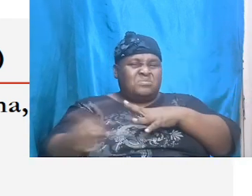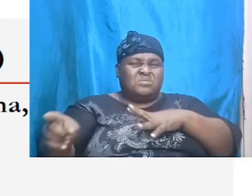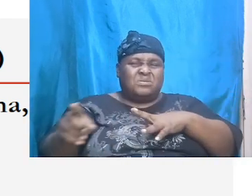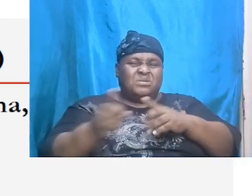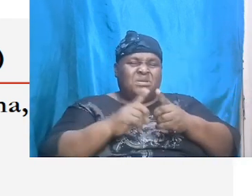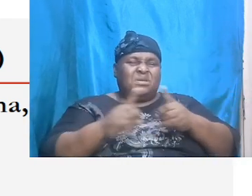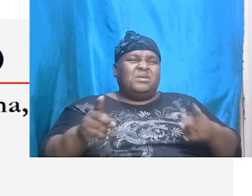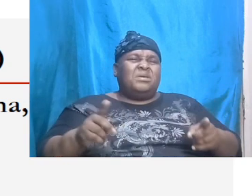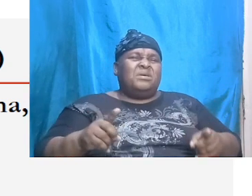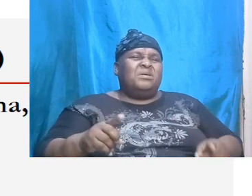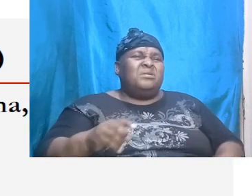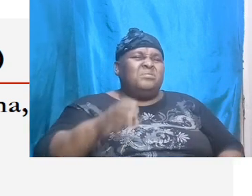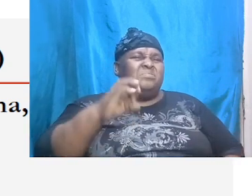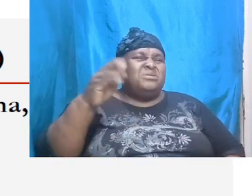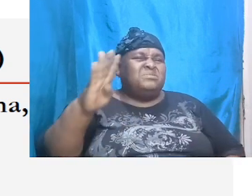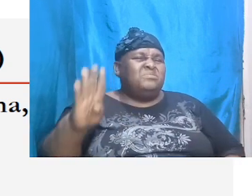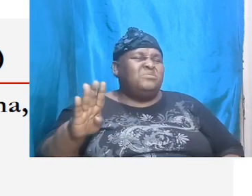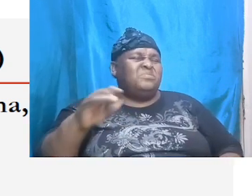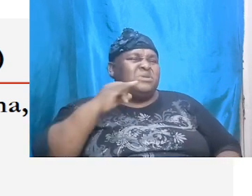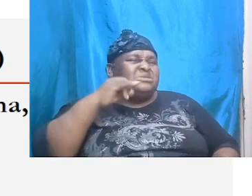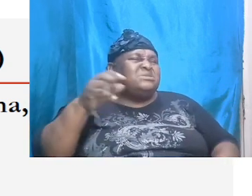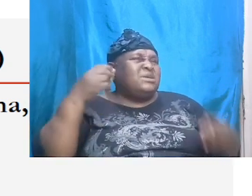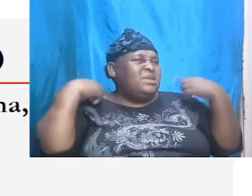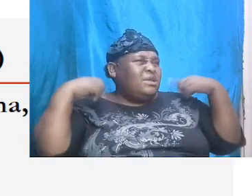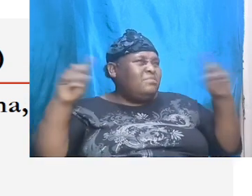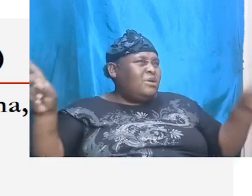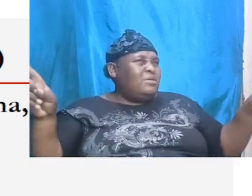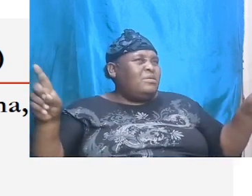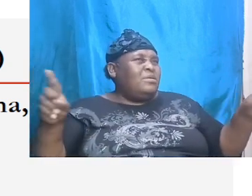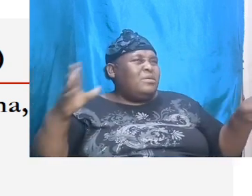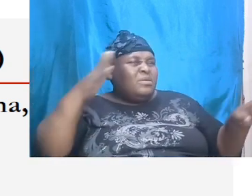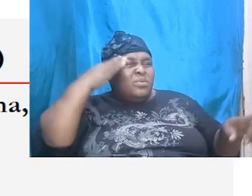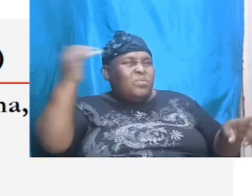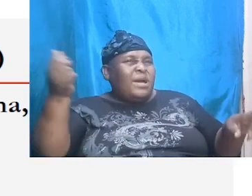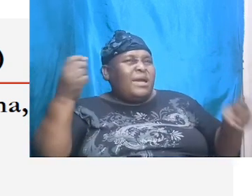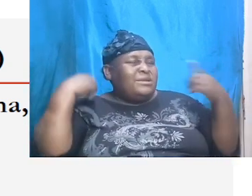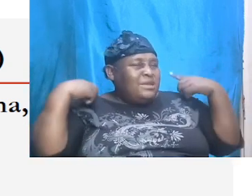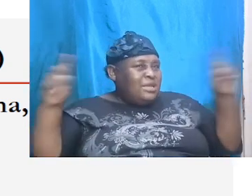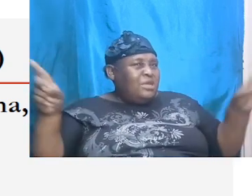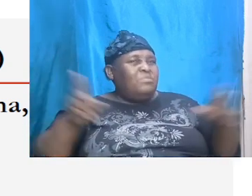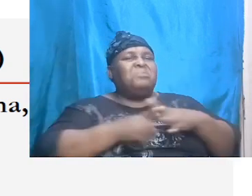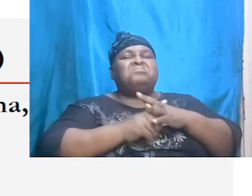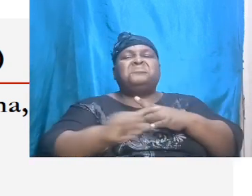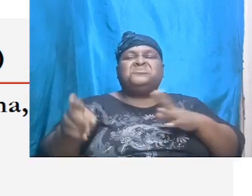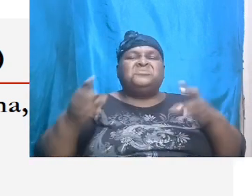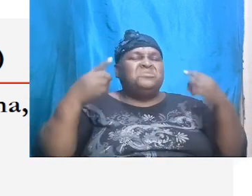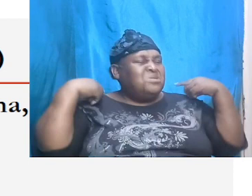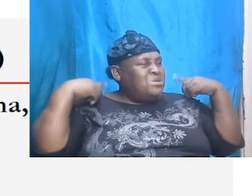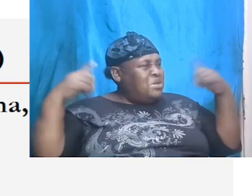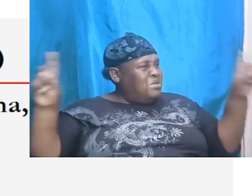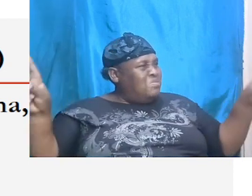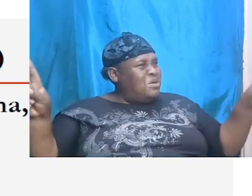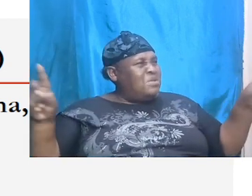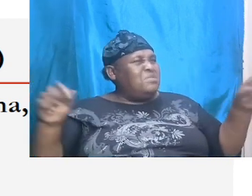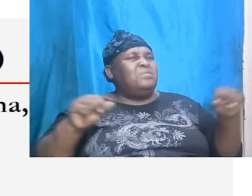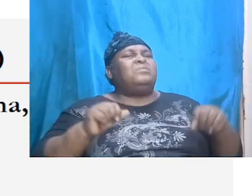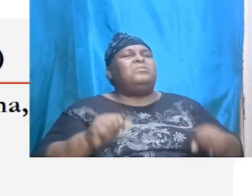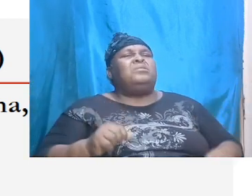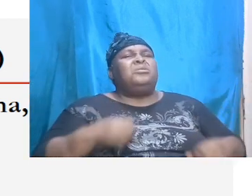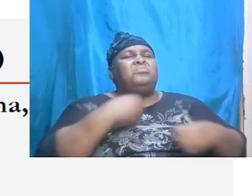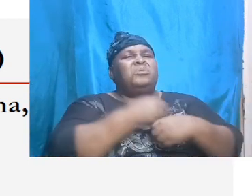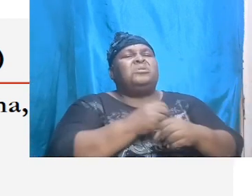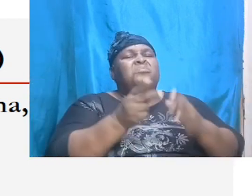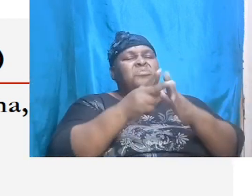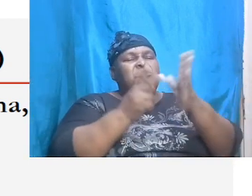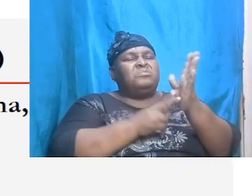sense. Because Beelzebub is a demon. And why would a demon cast out a demon? So he's making the principle which we can apply. Children of